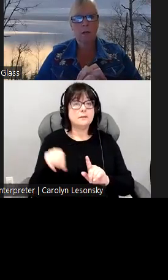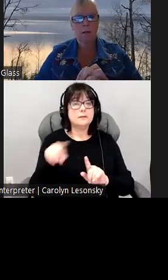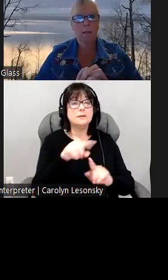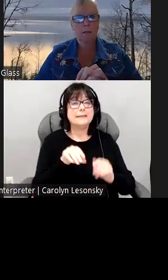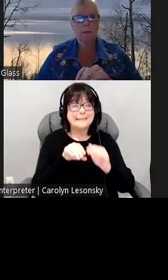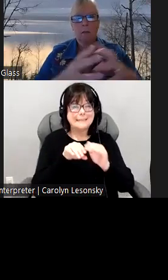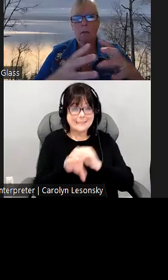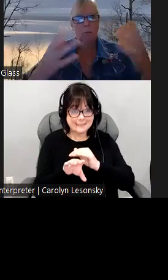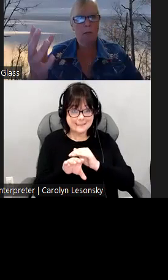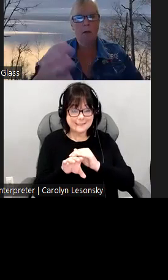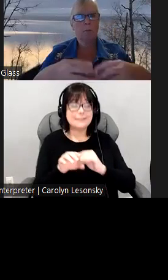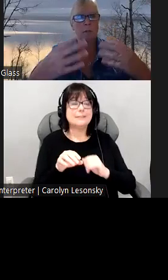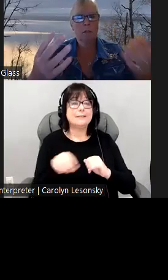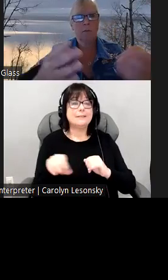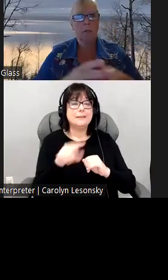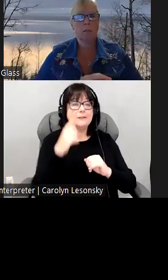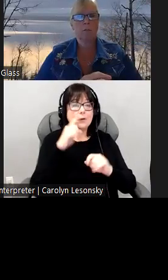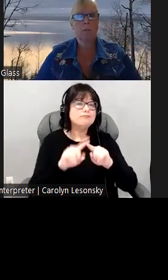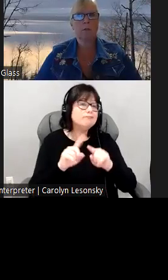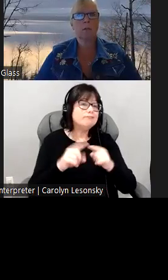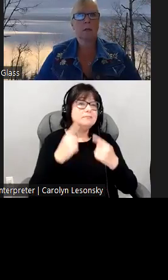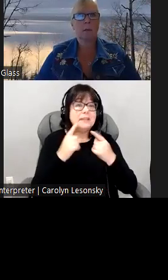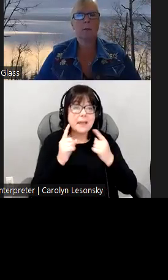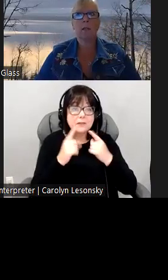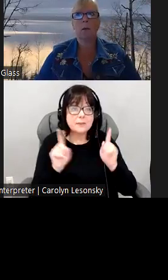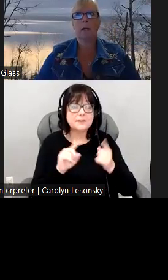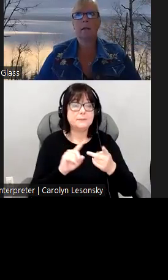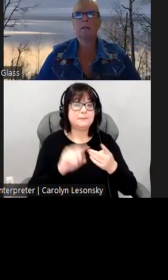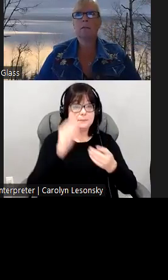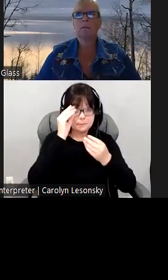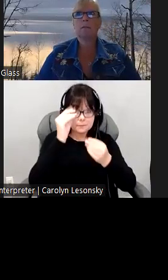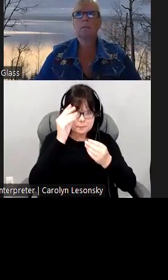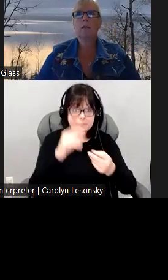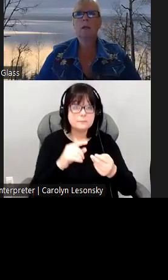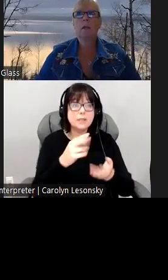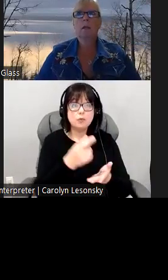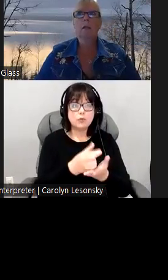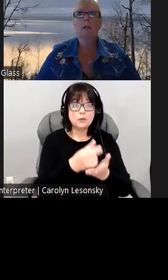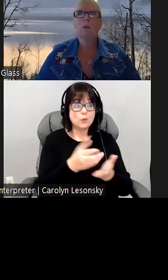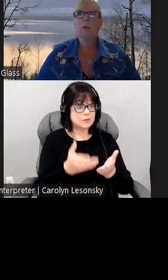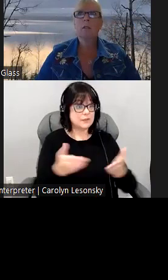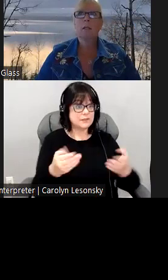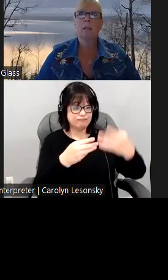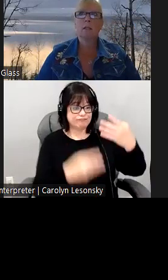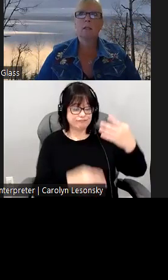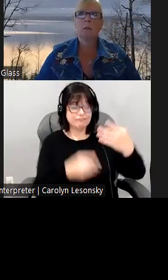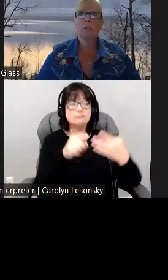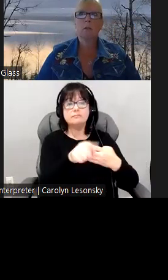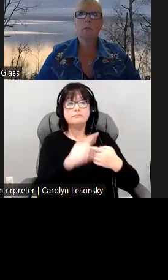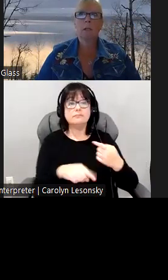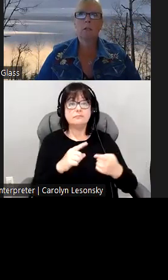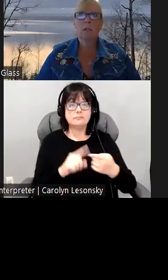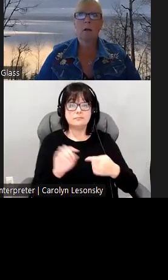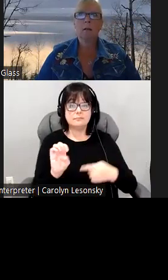use to access announcements and information and resources about EOIS. You'll notice that it's